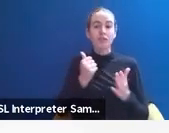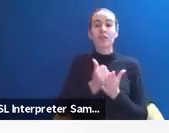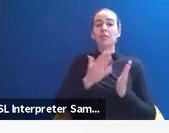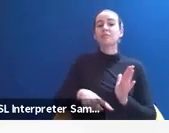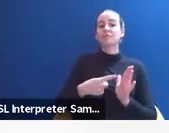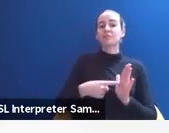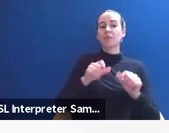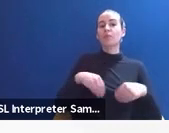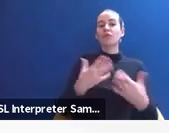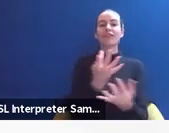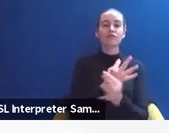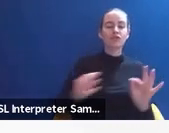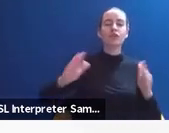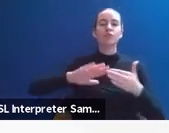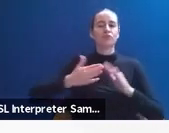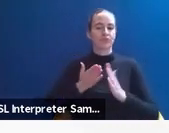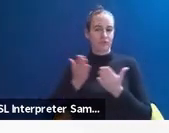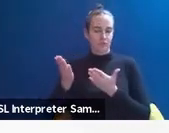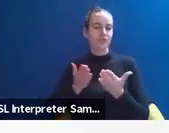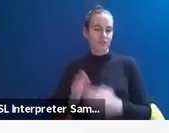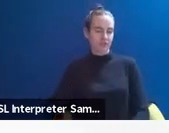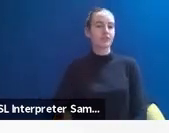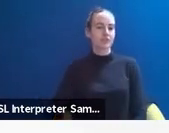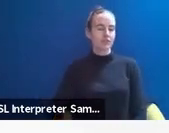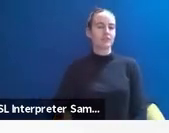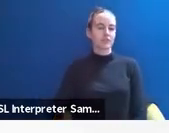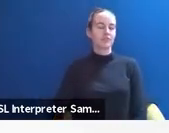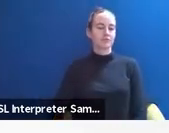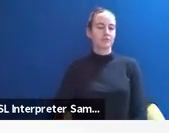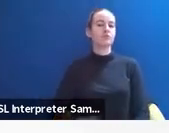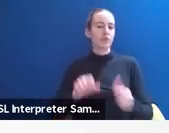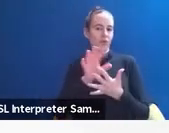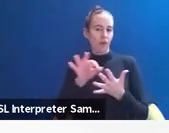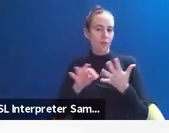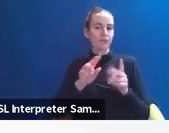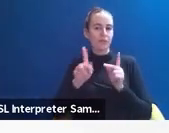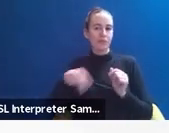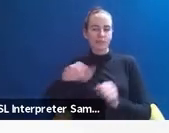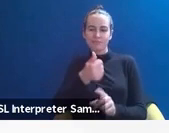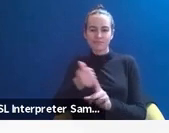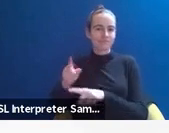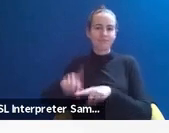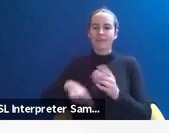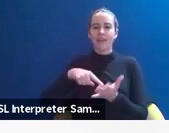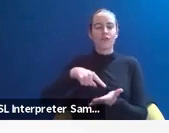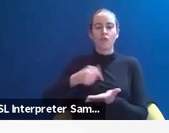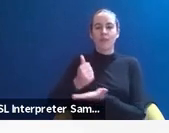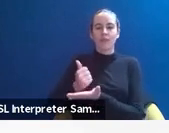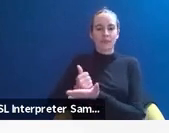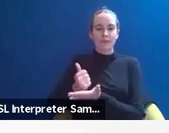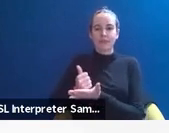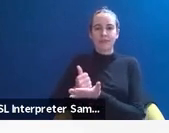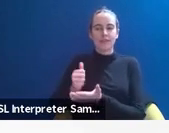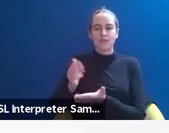or community service. So this may be an option for individuals who may not be able to afford therapeutic services.